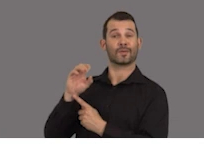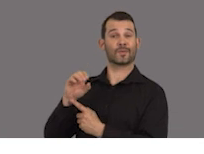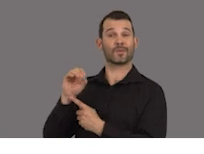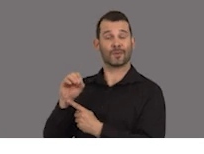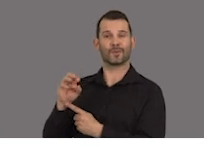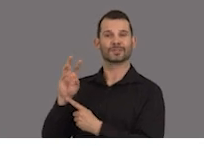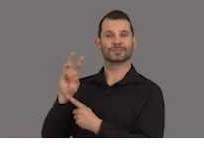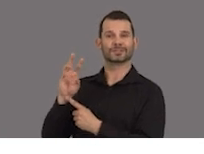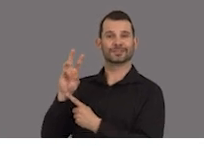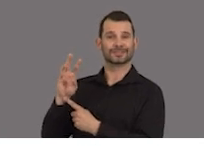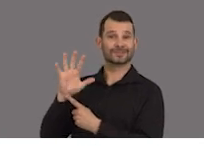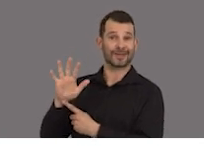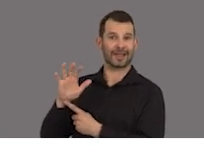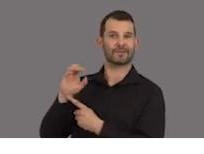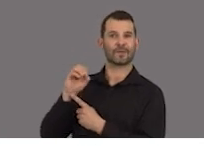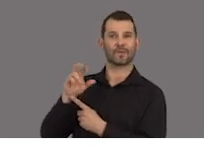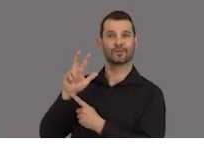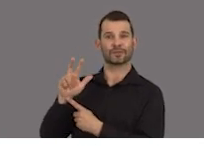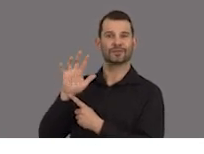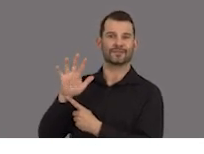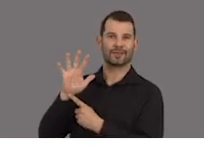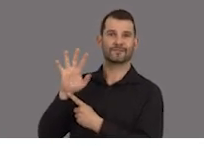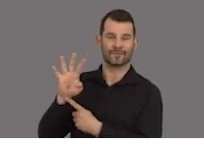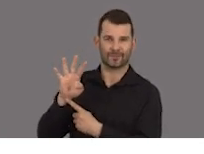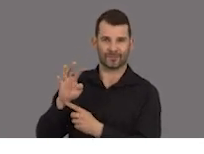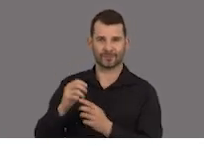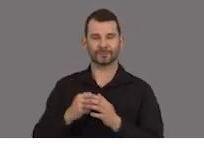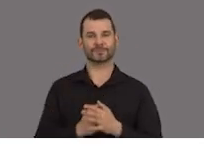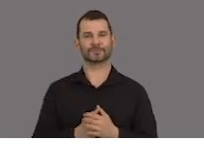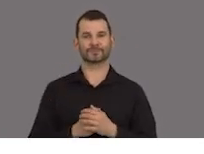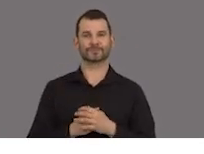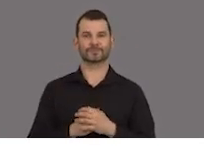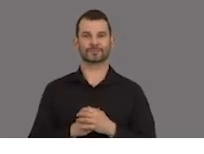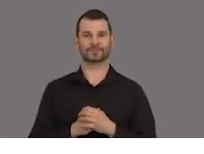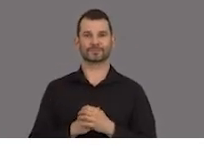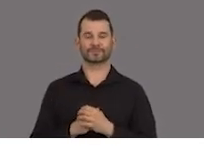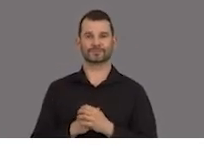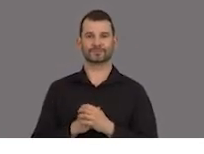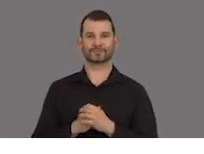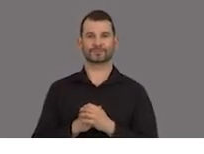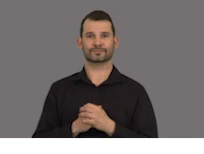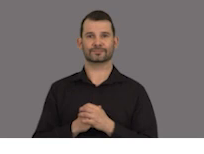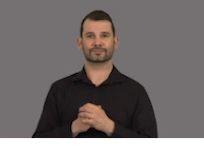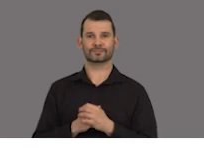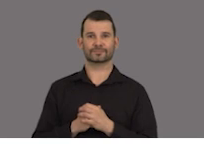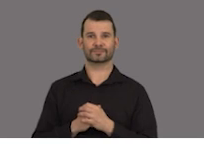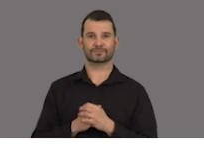1-800-959-8281 or TTY at